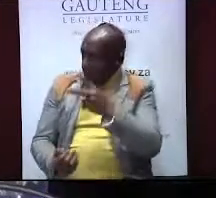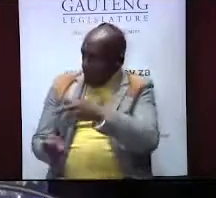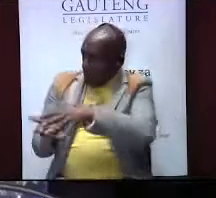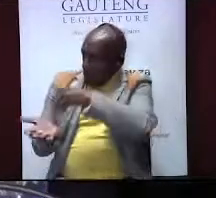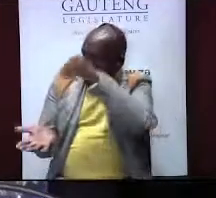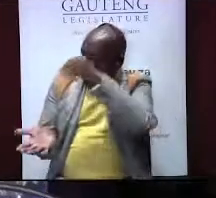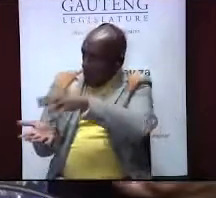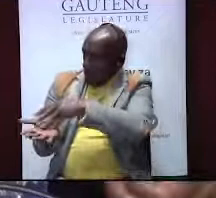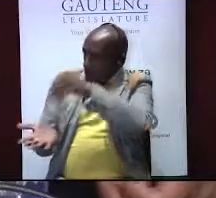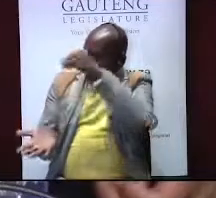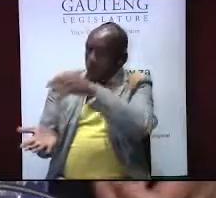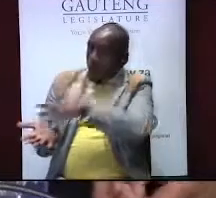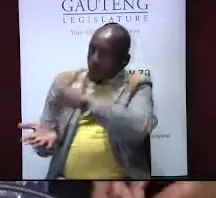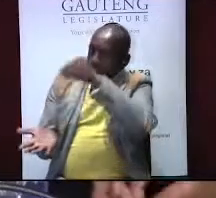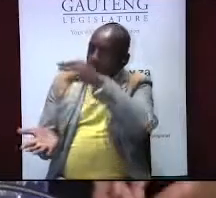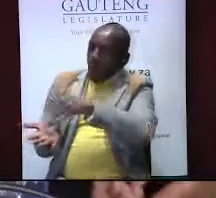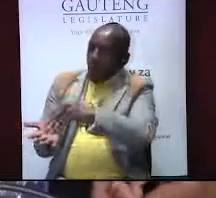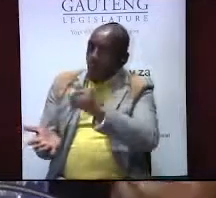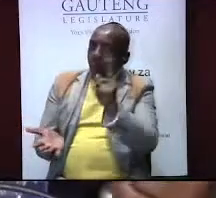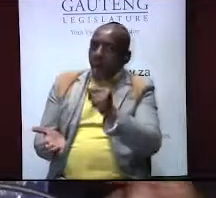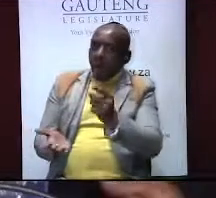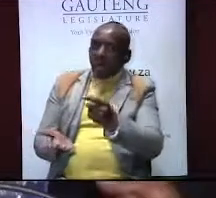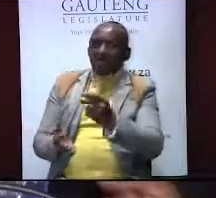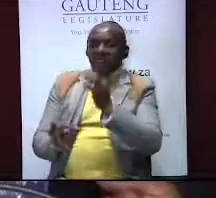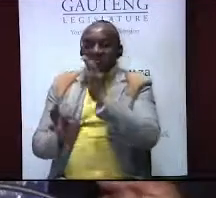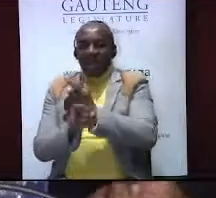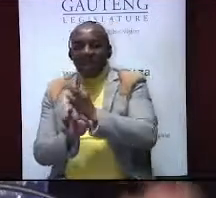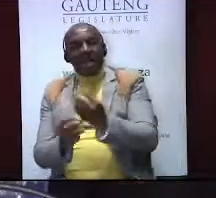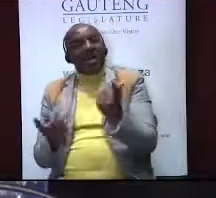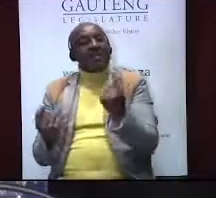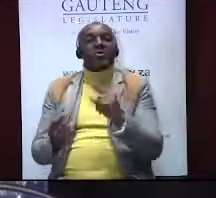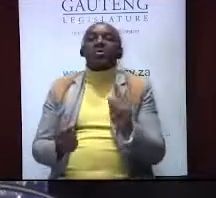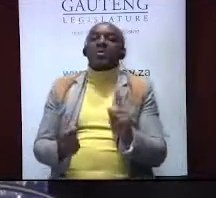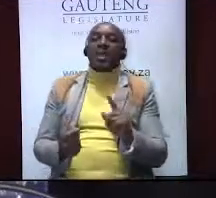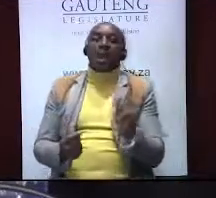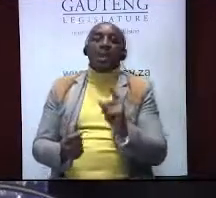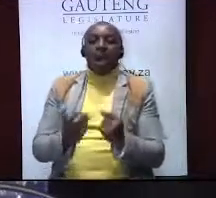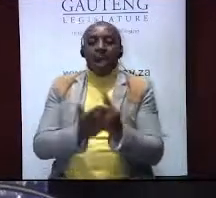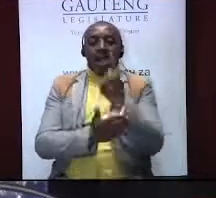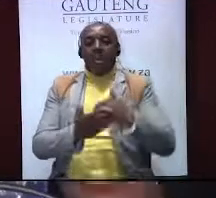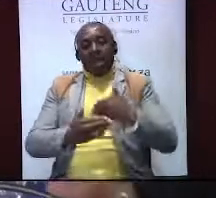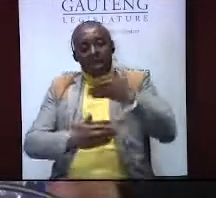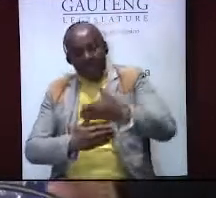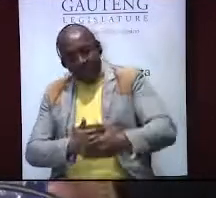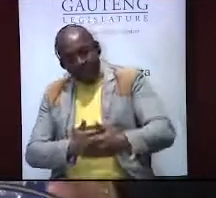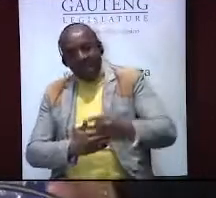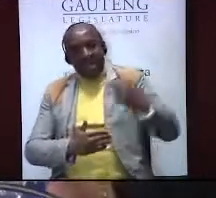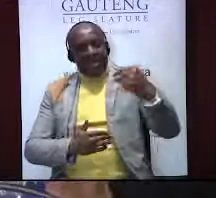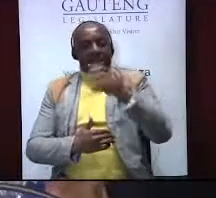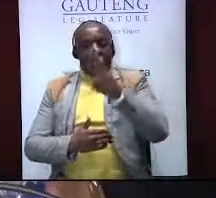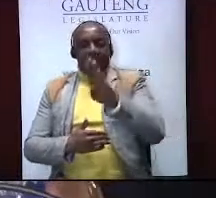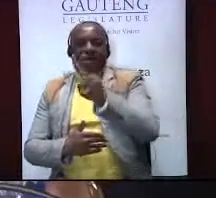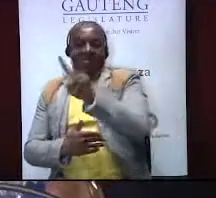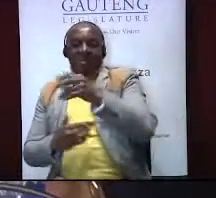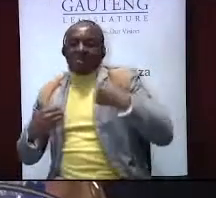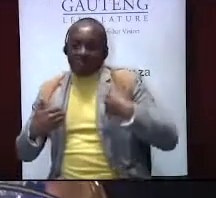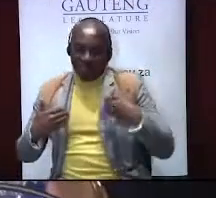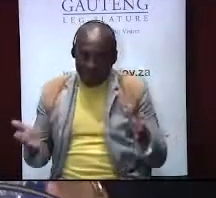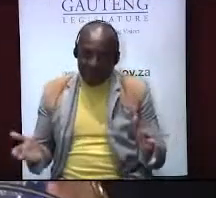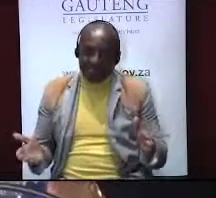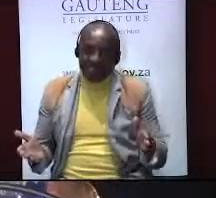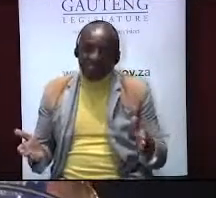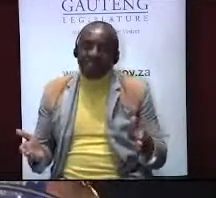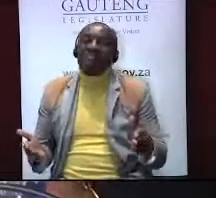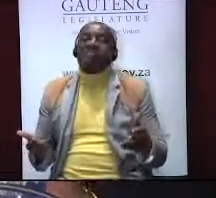to emulate daddy. And what happens? We have gender-based violence.